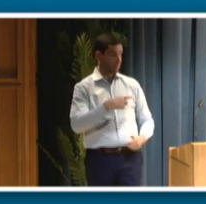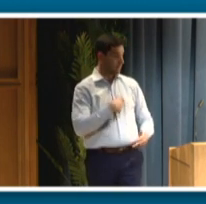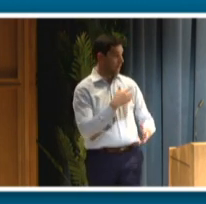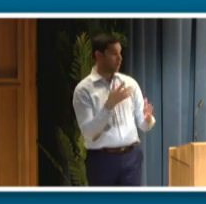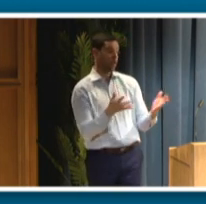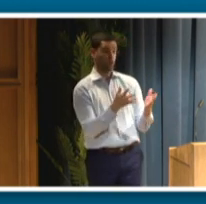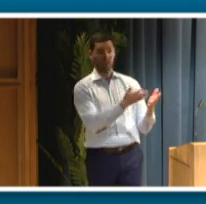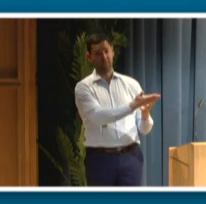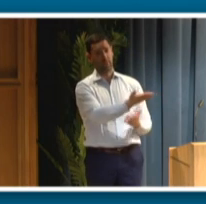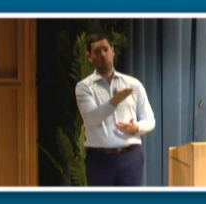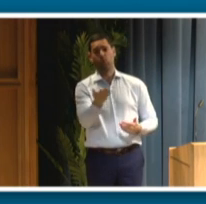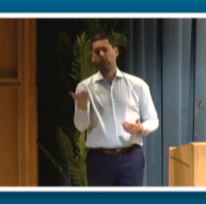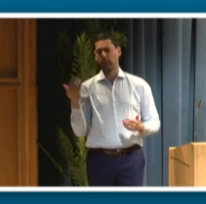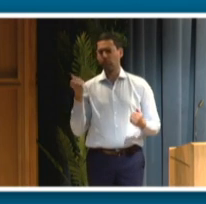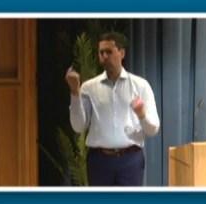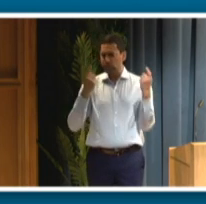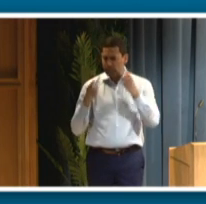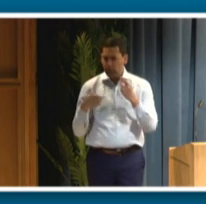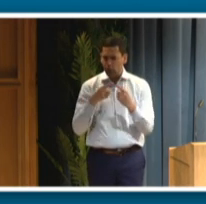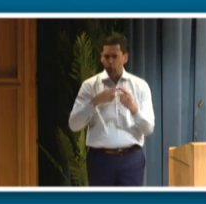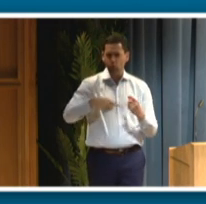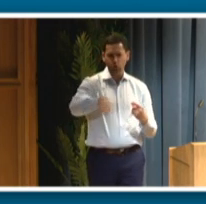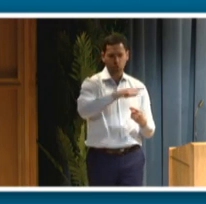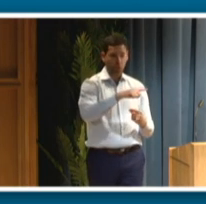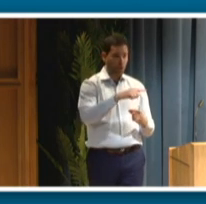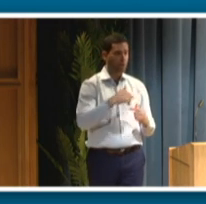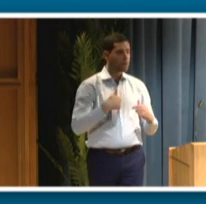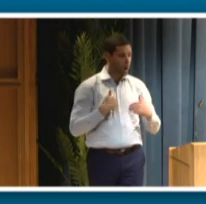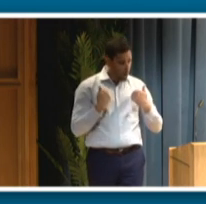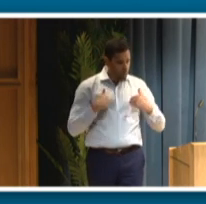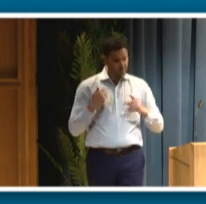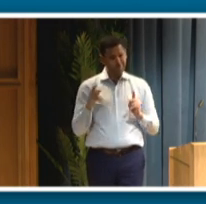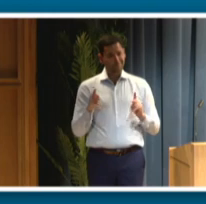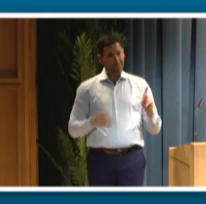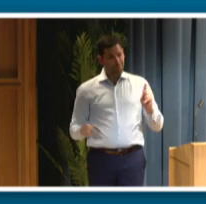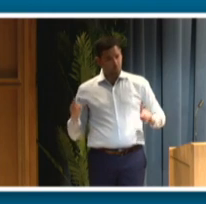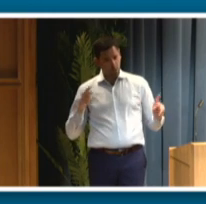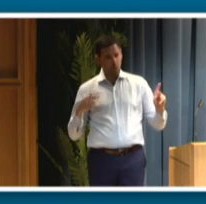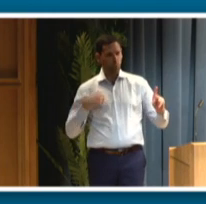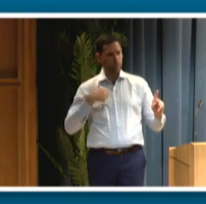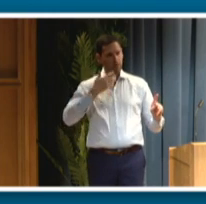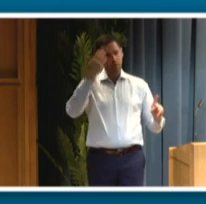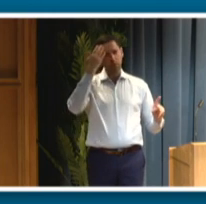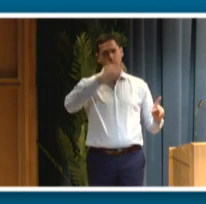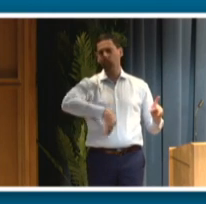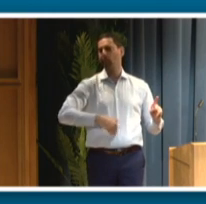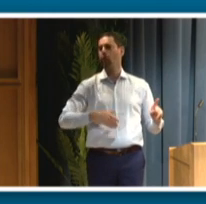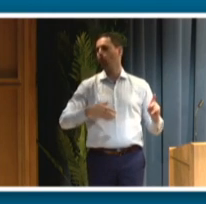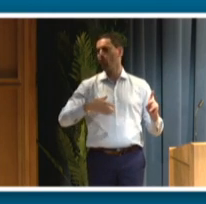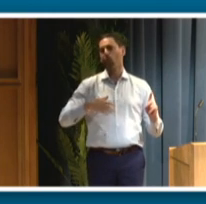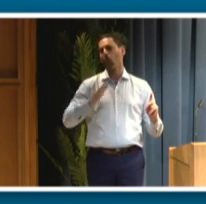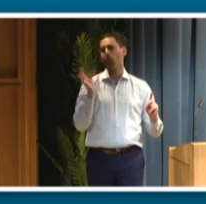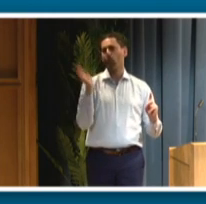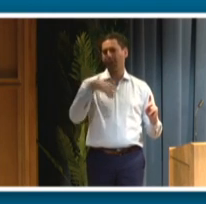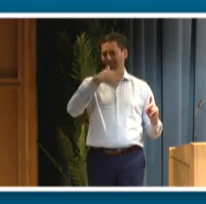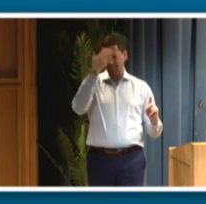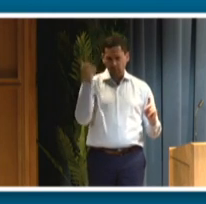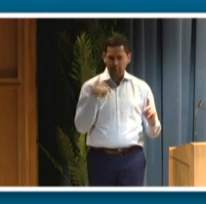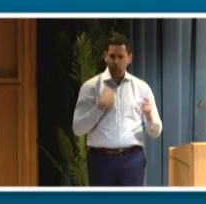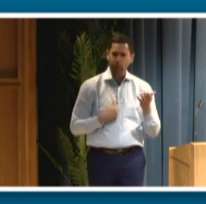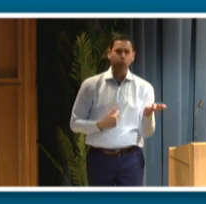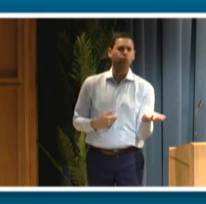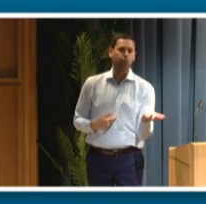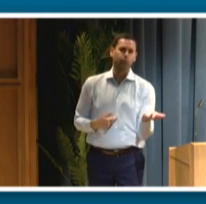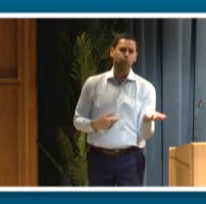I encourage everybody, one, to consider them. Mm-hmm. These are young people who we forget even exist, right? To consider that there